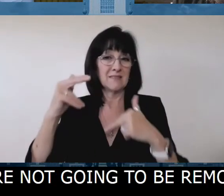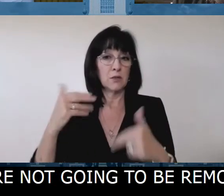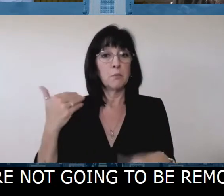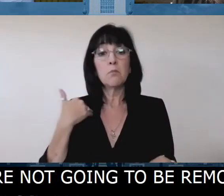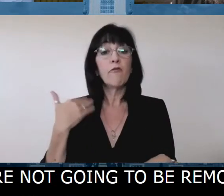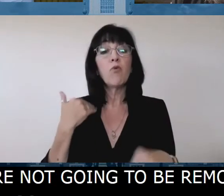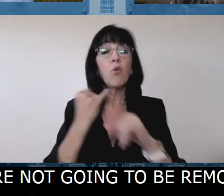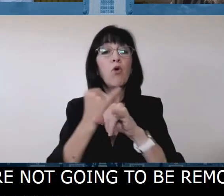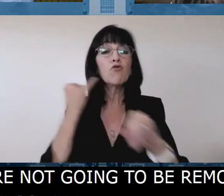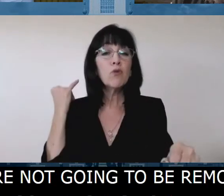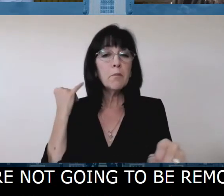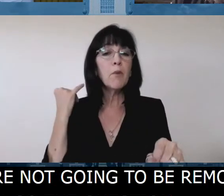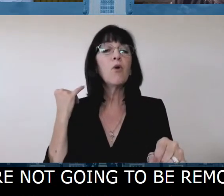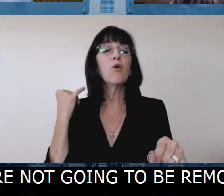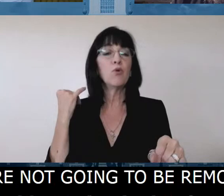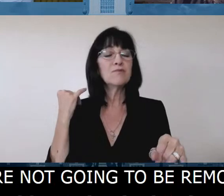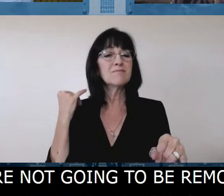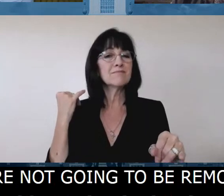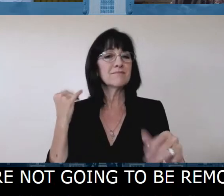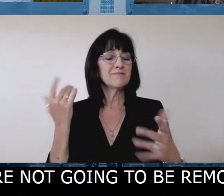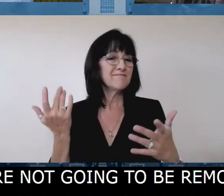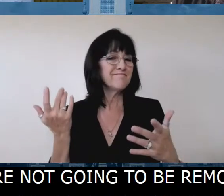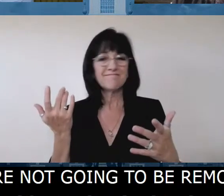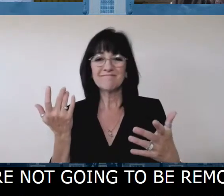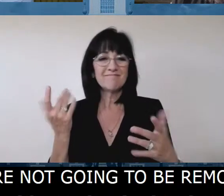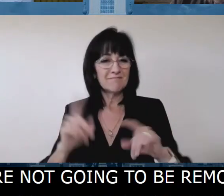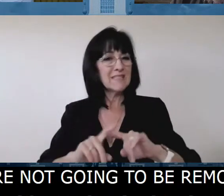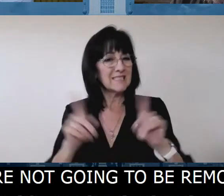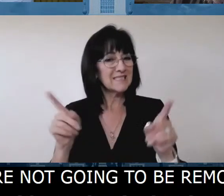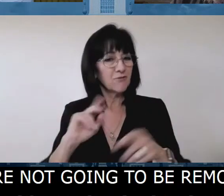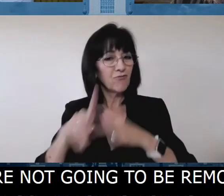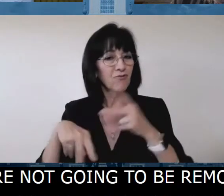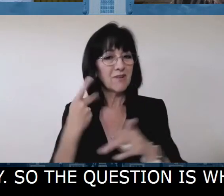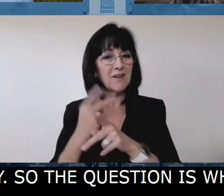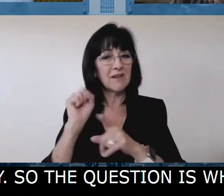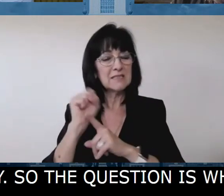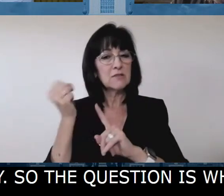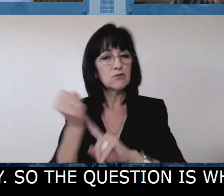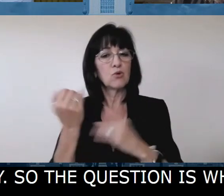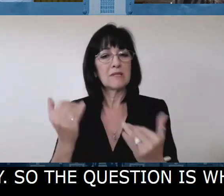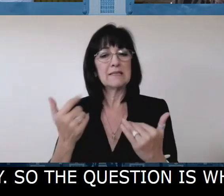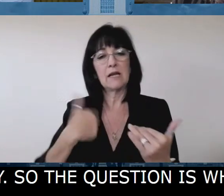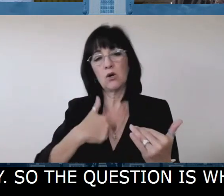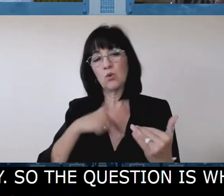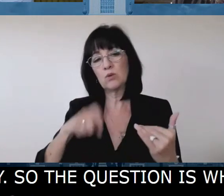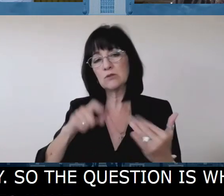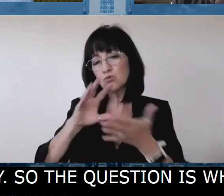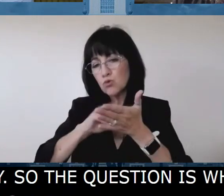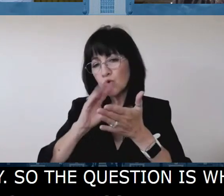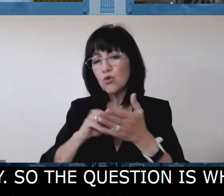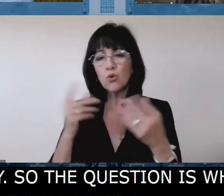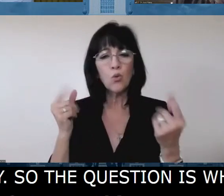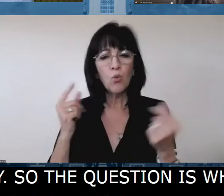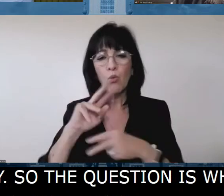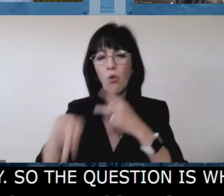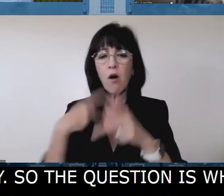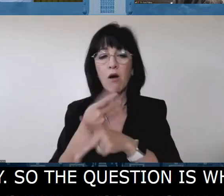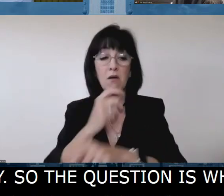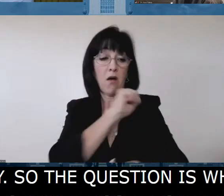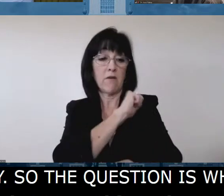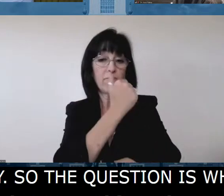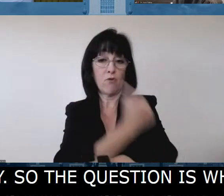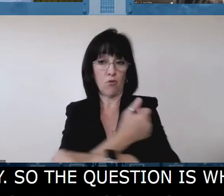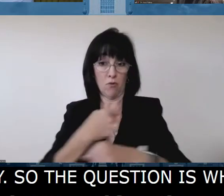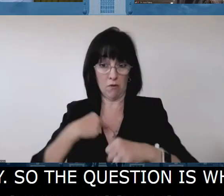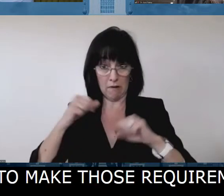what kind of authority we have to make those requirements. And one more, if I